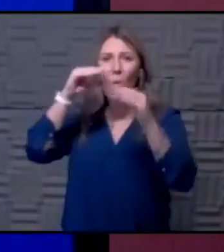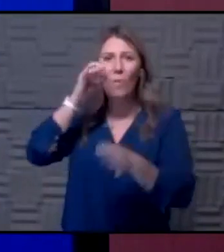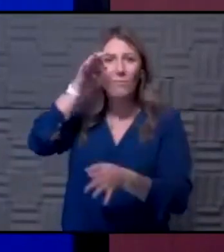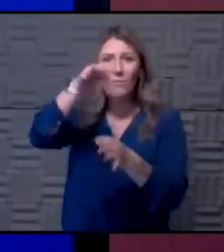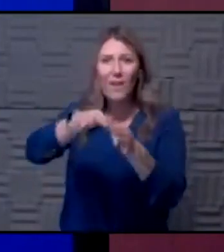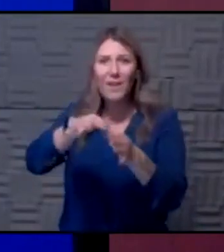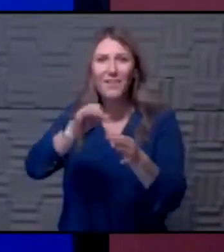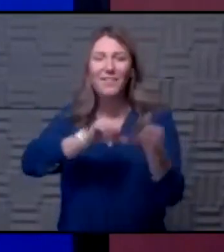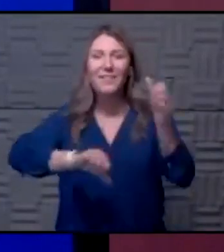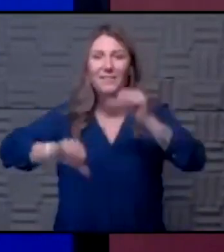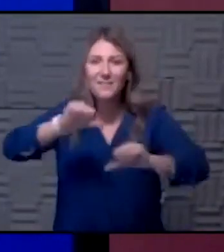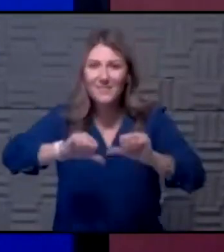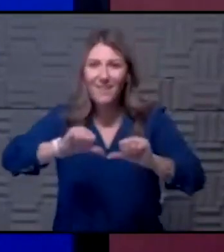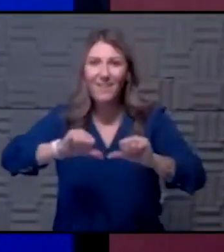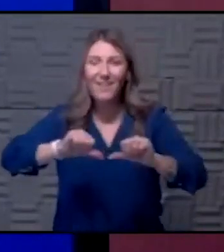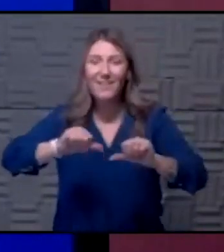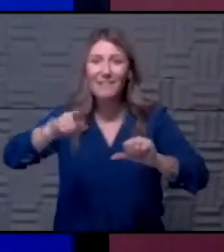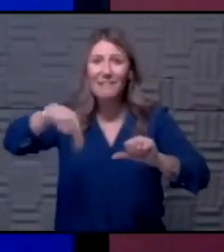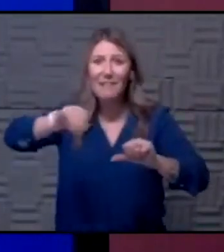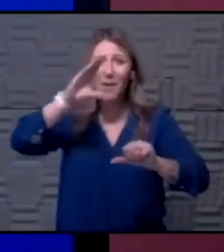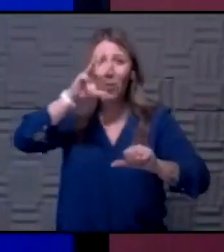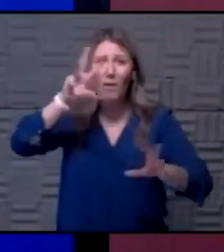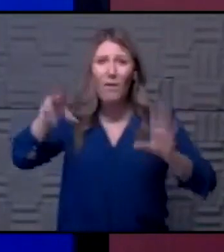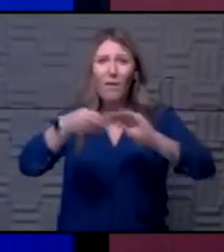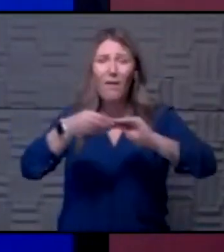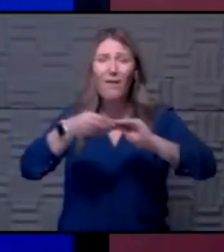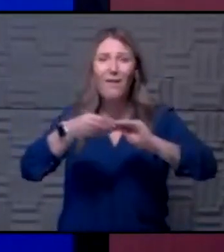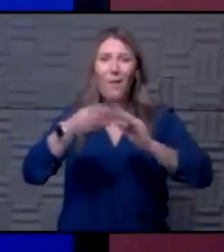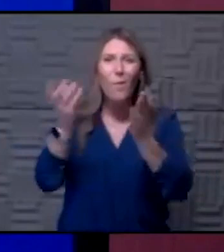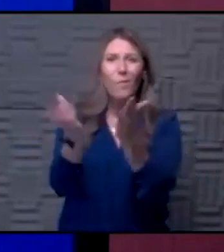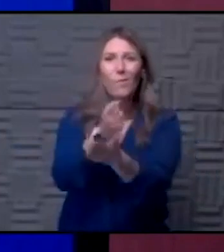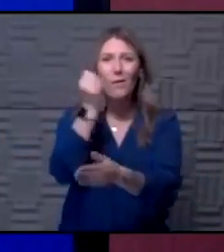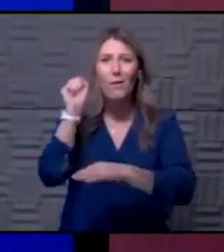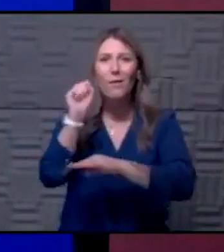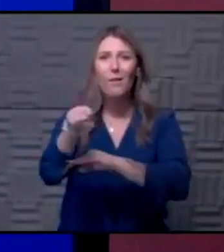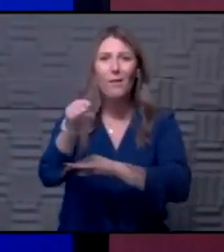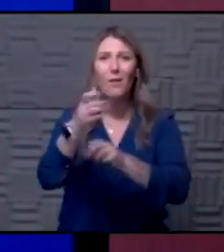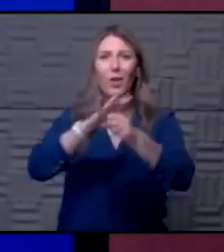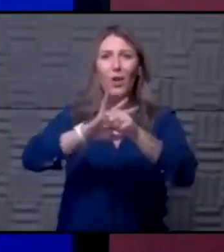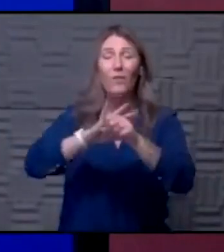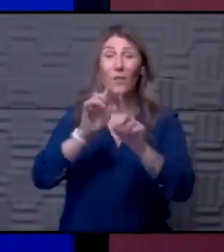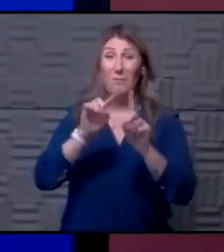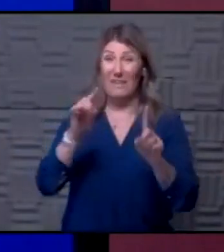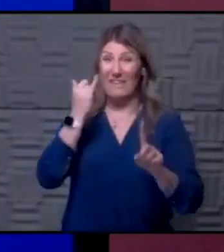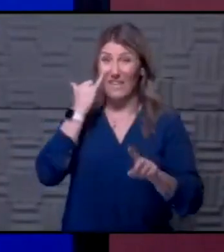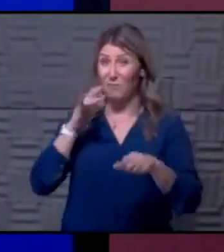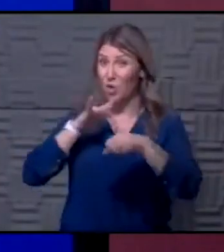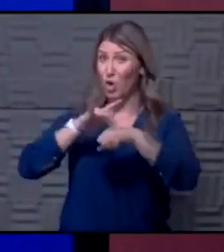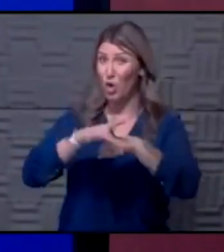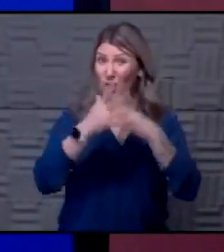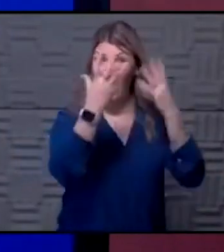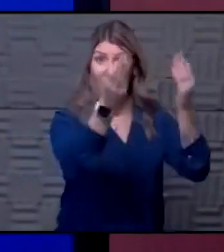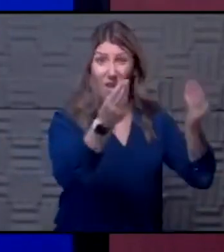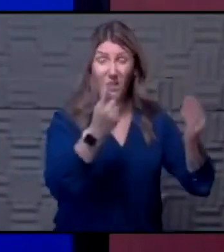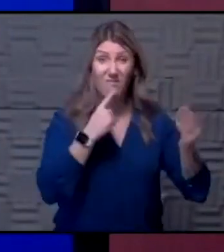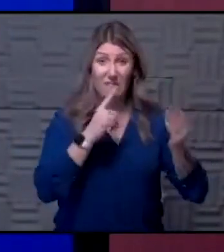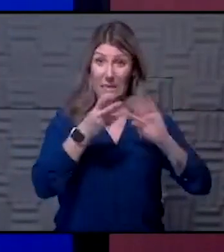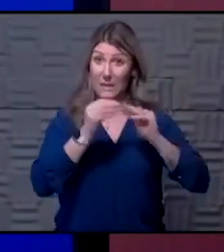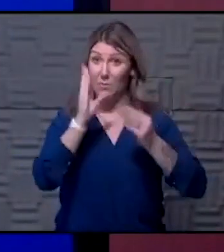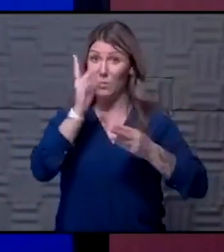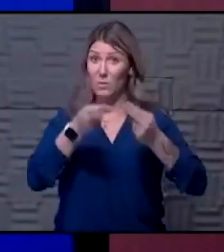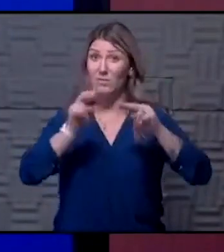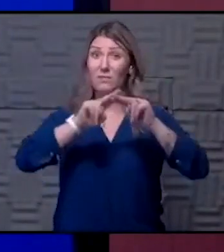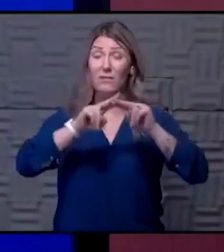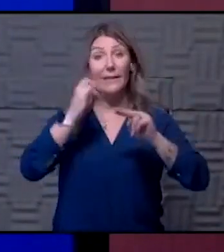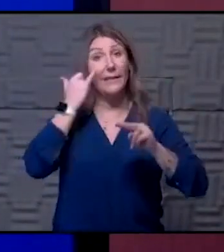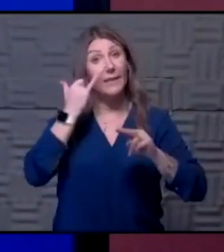faith, science, they will make us win that match. But if you go out a little too early, we're going to watch the numbers rise. And the